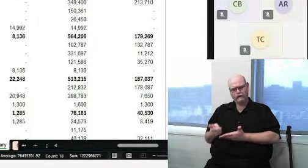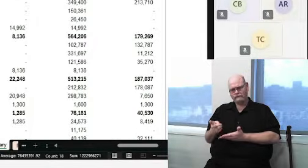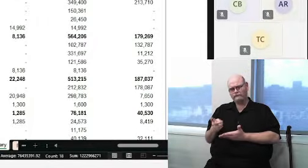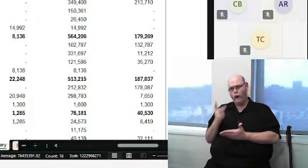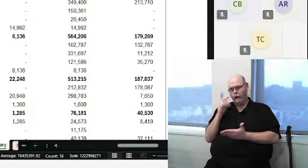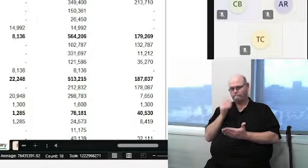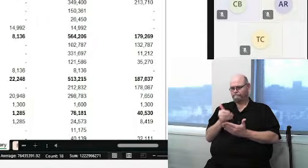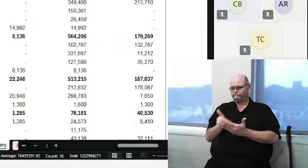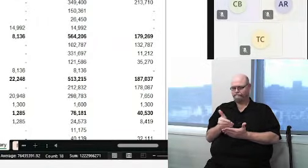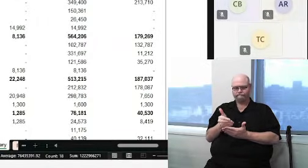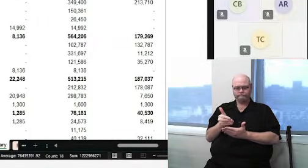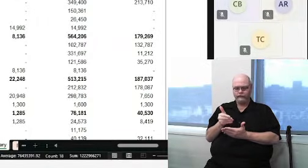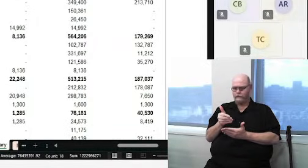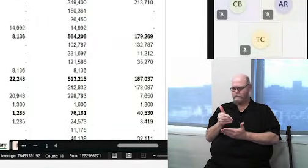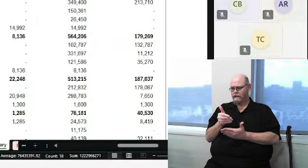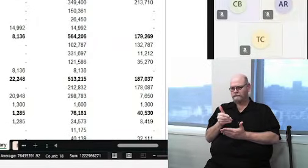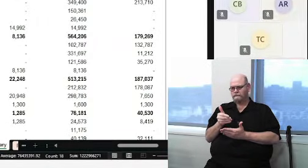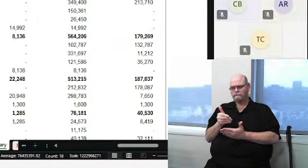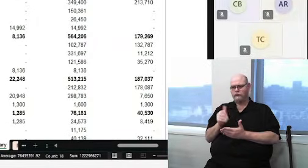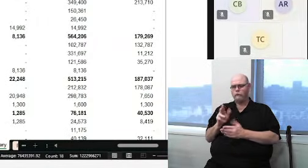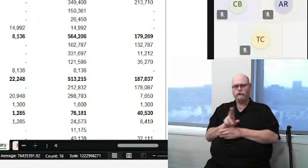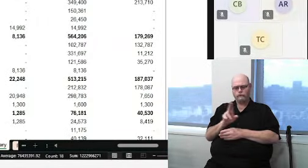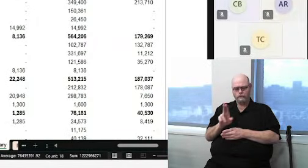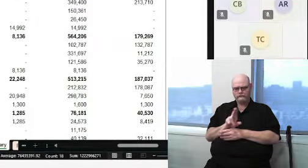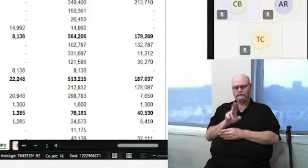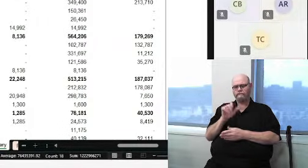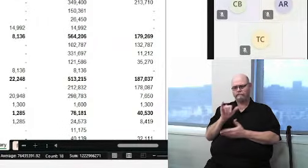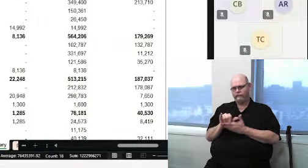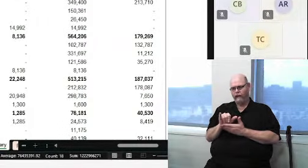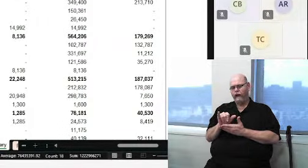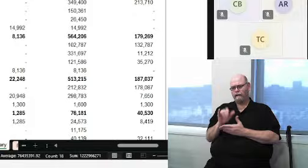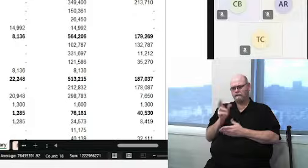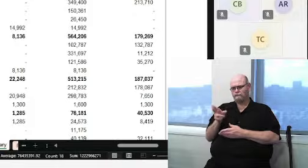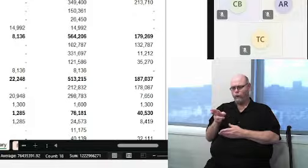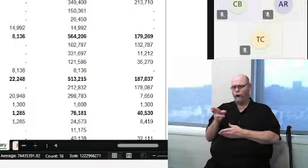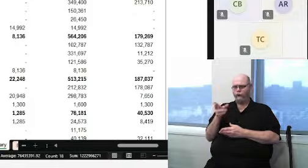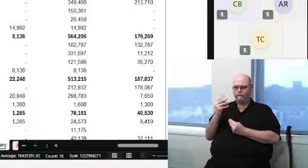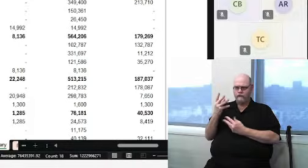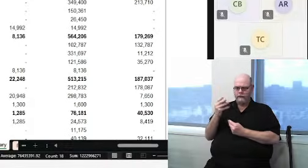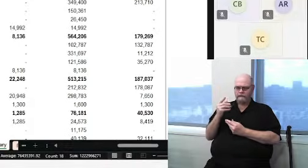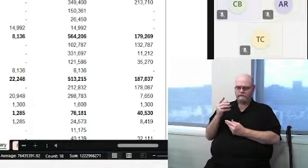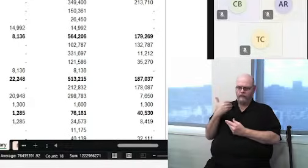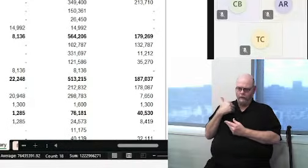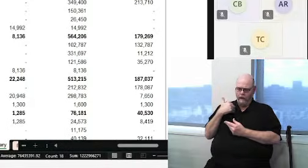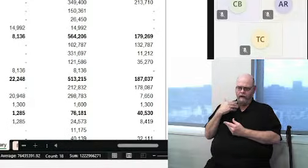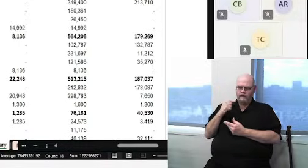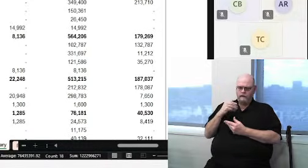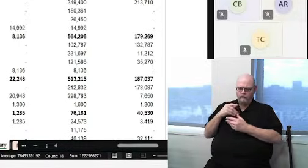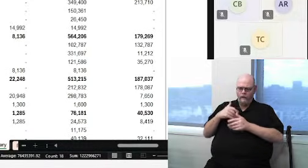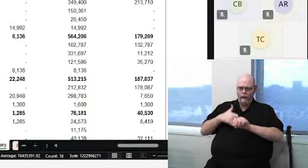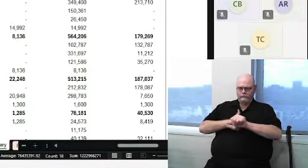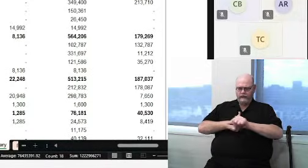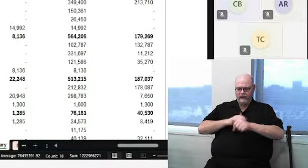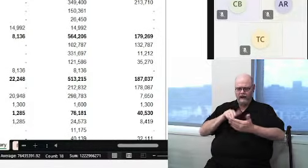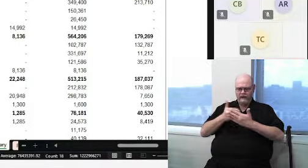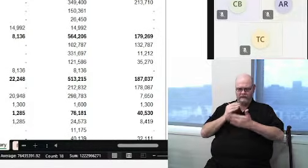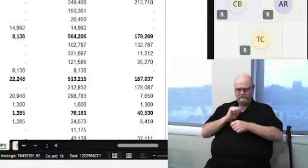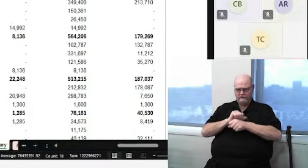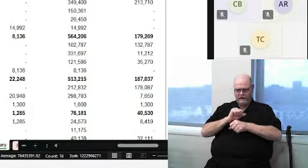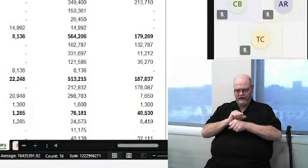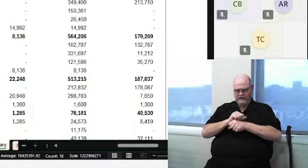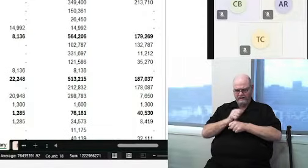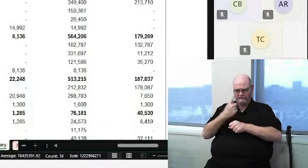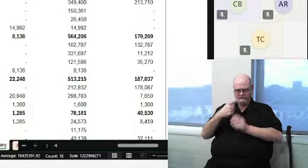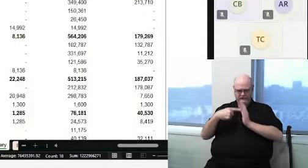failures that are occurring or imminent failures, and we're using the historical data that we have had to be able to actually go and complete the